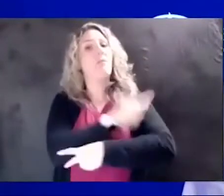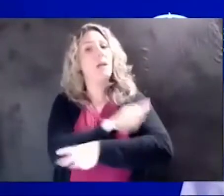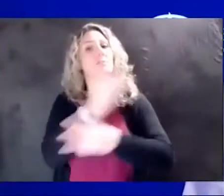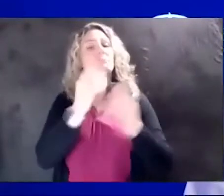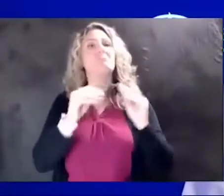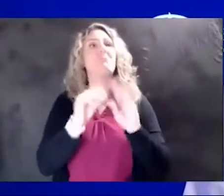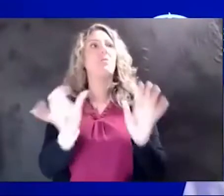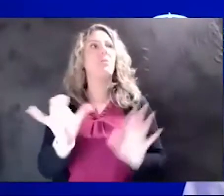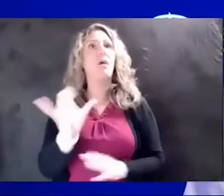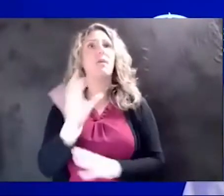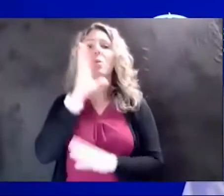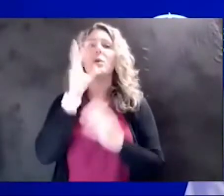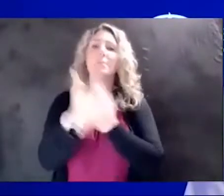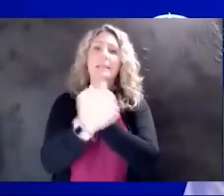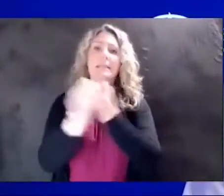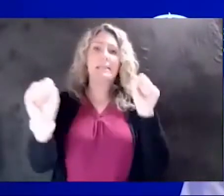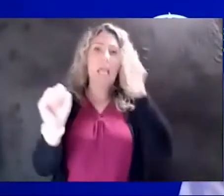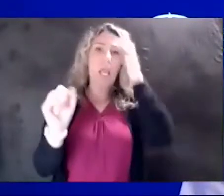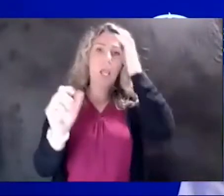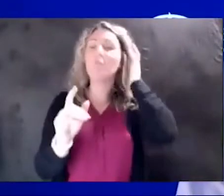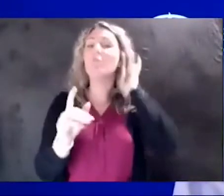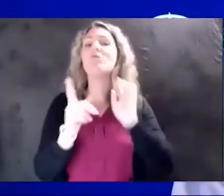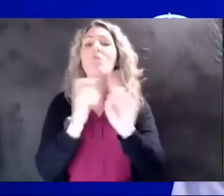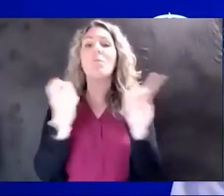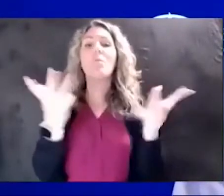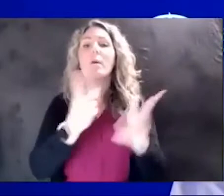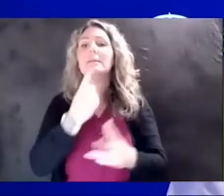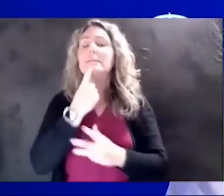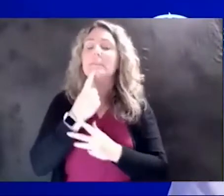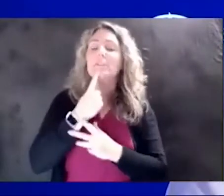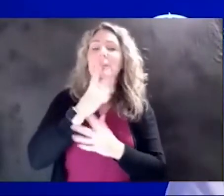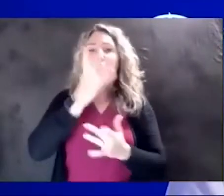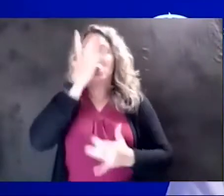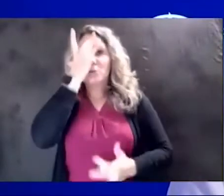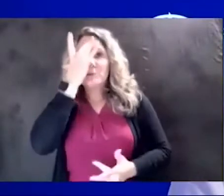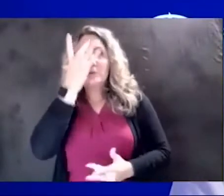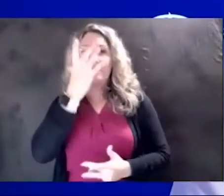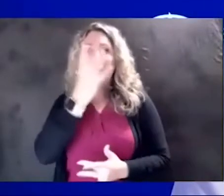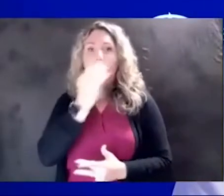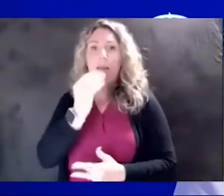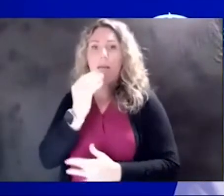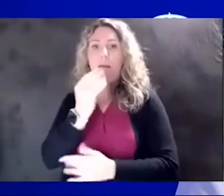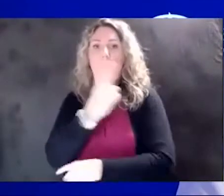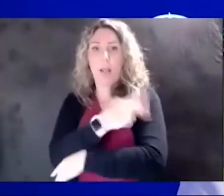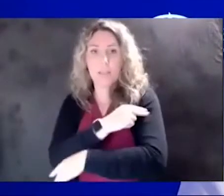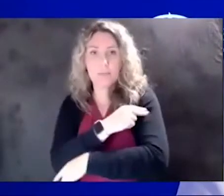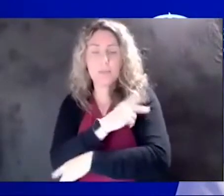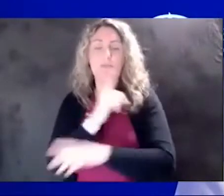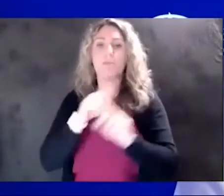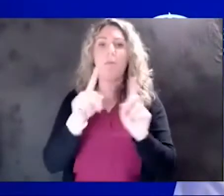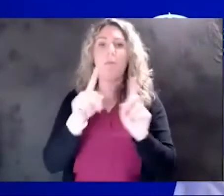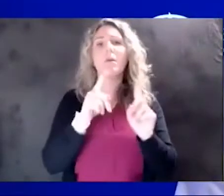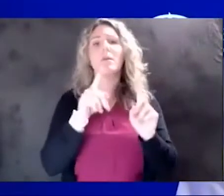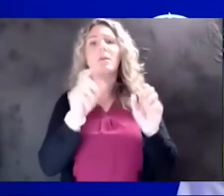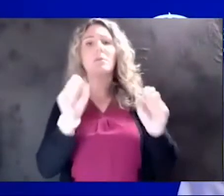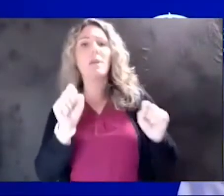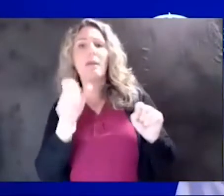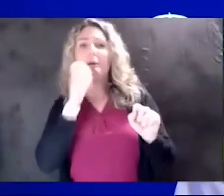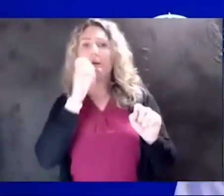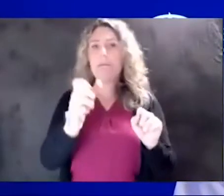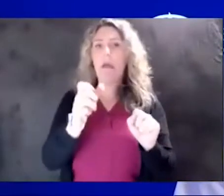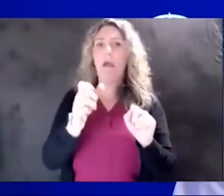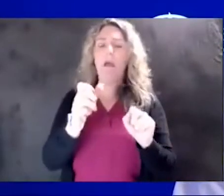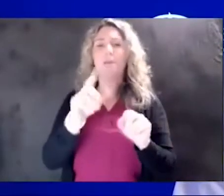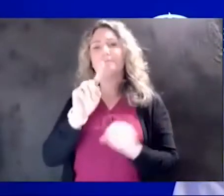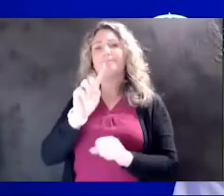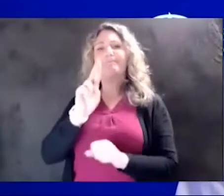be safe from that severe disease, from hospitalization. But you can still also take those non-pharmaceutical interventions and do those things,